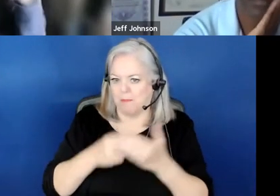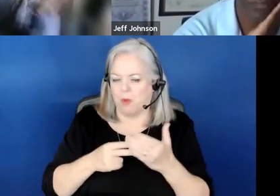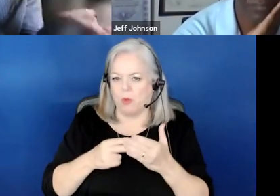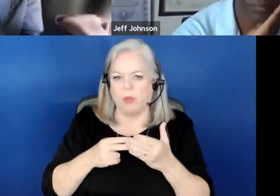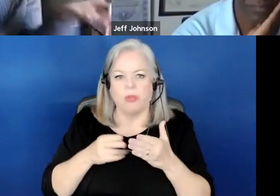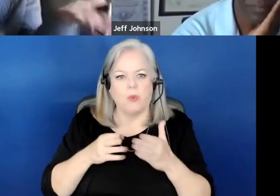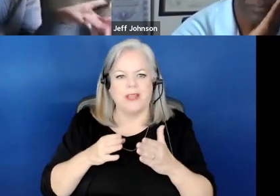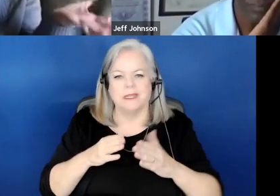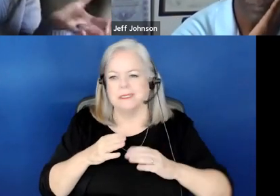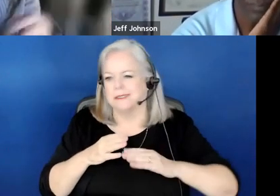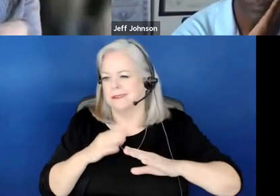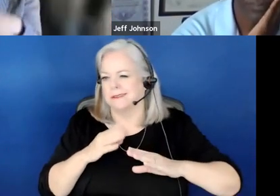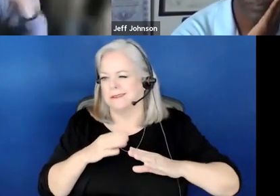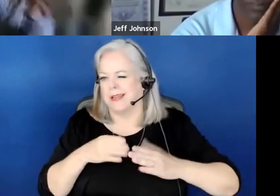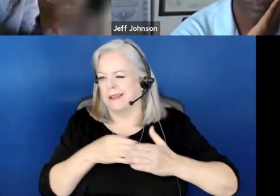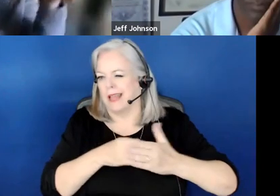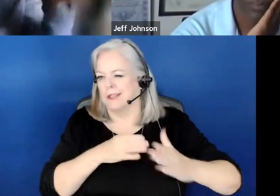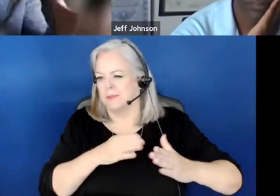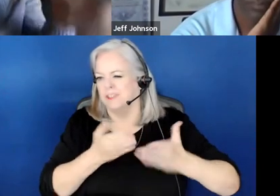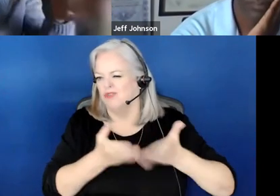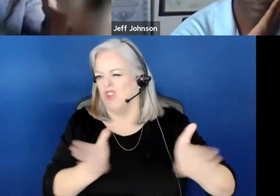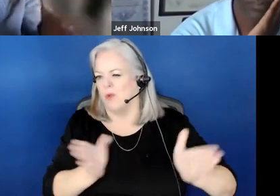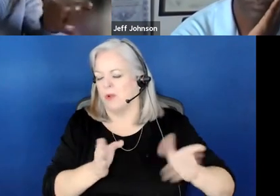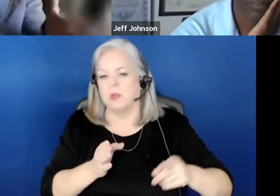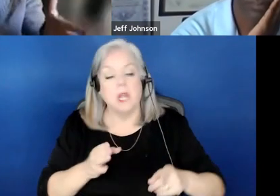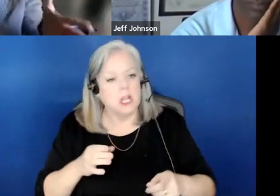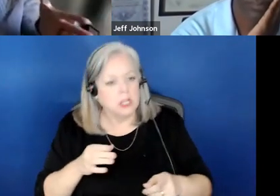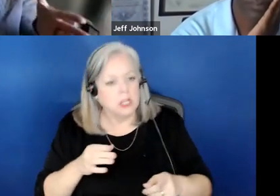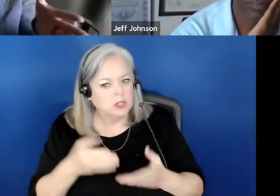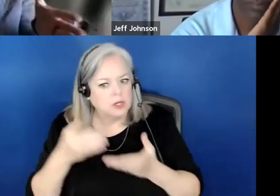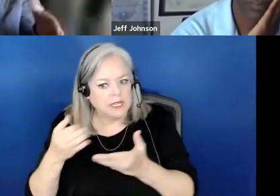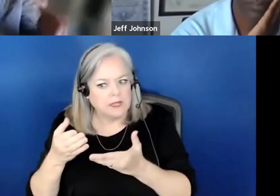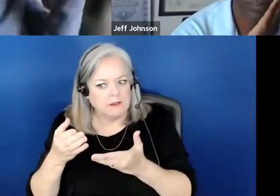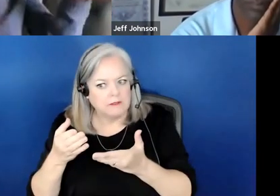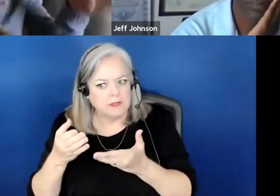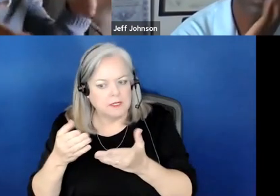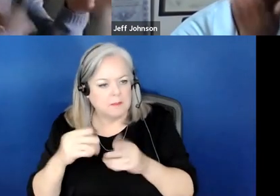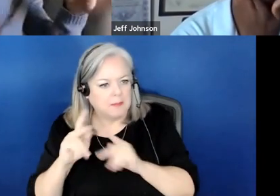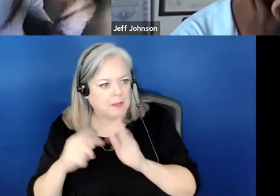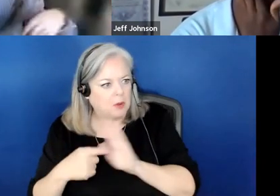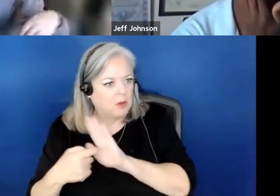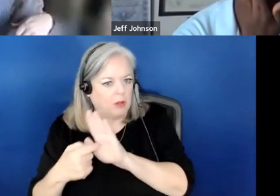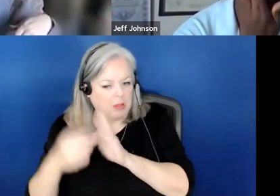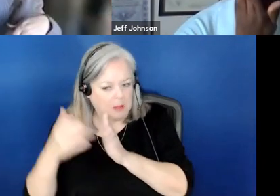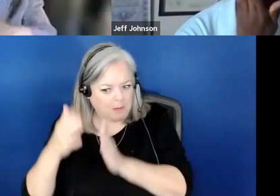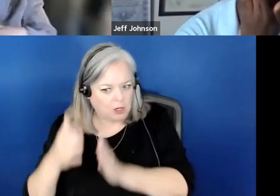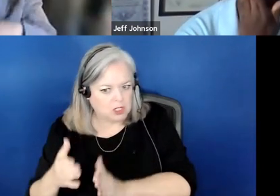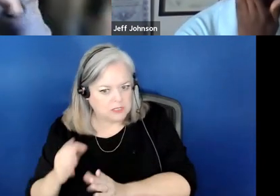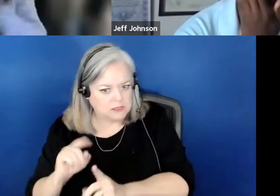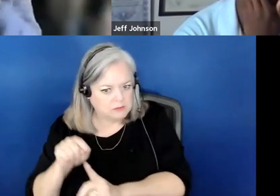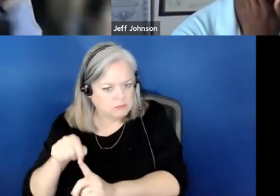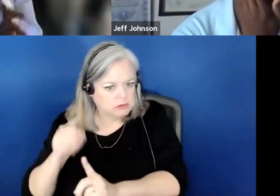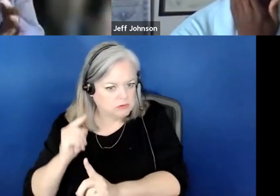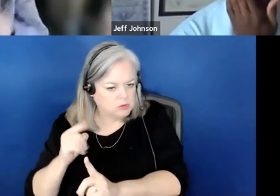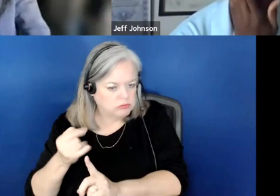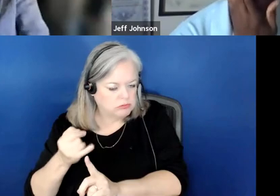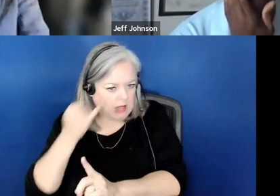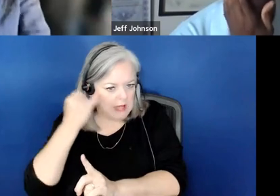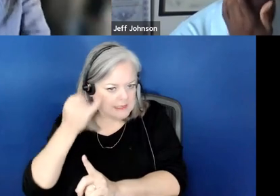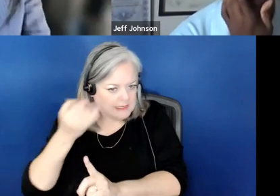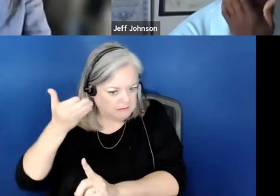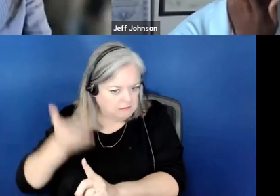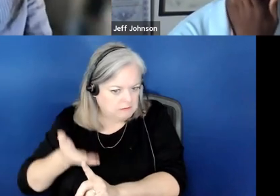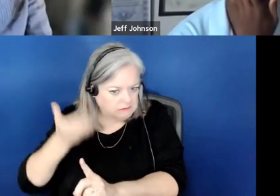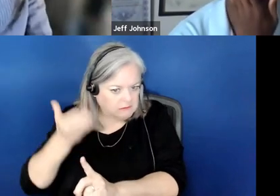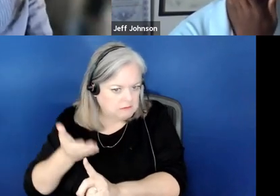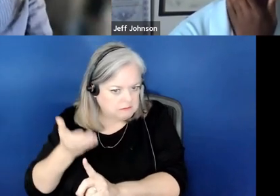Right. And you're giving people a person to hang the idea on, whether it's an actual person, an advocate, standing up and talking or having this idea, this